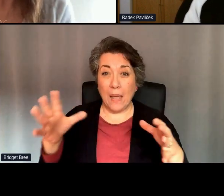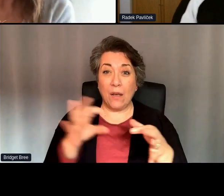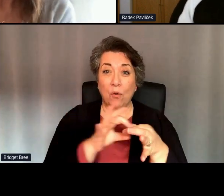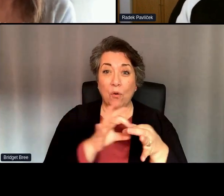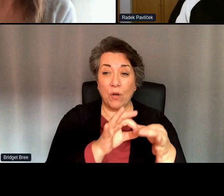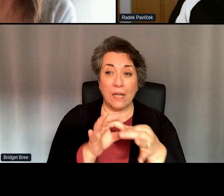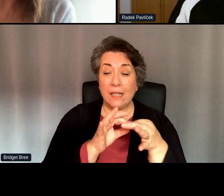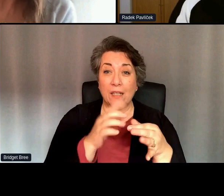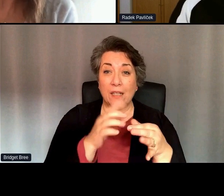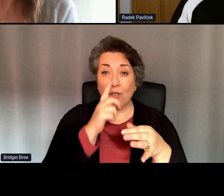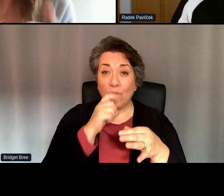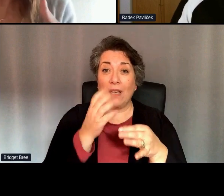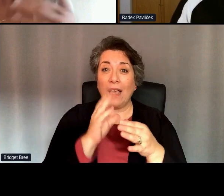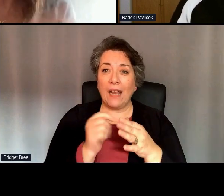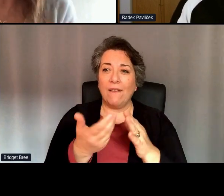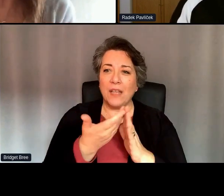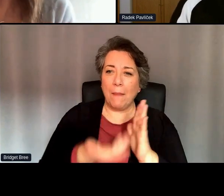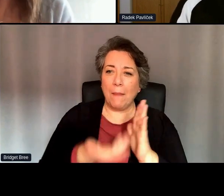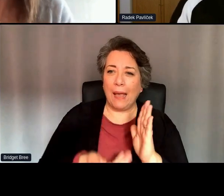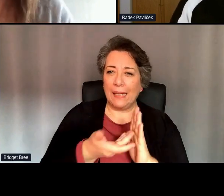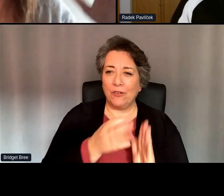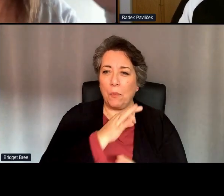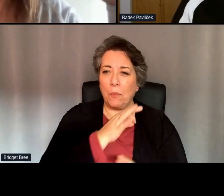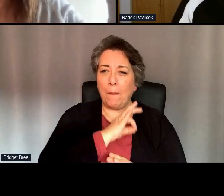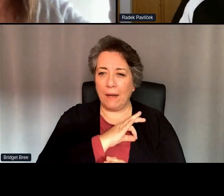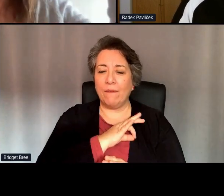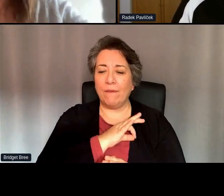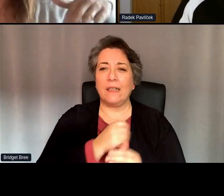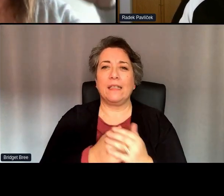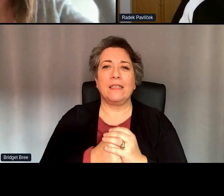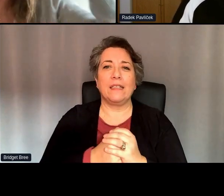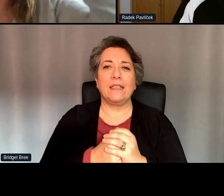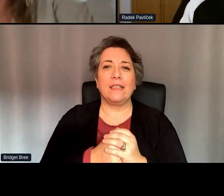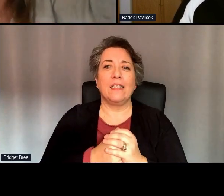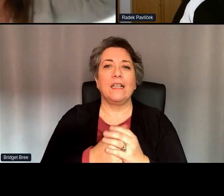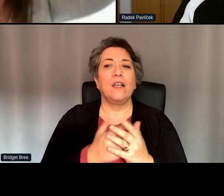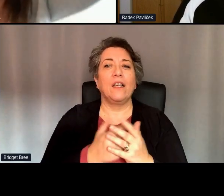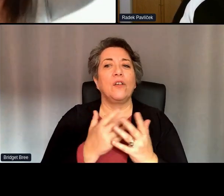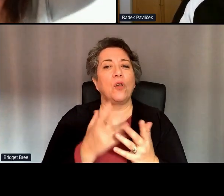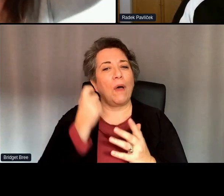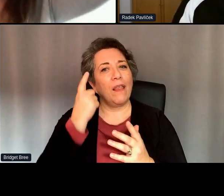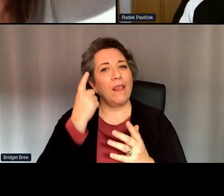additional benefits. So that's it. But that is really well, I think,